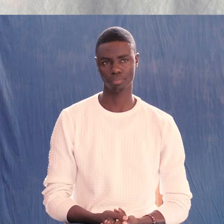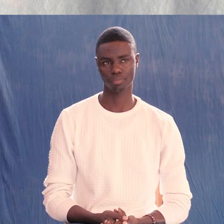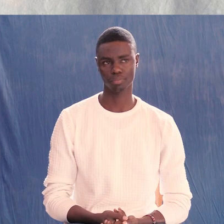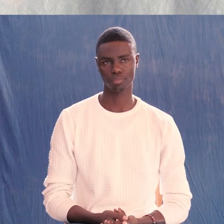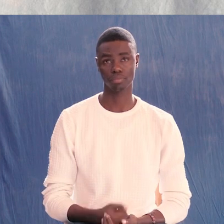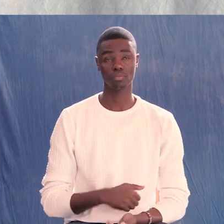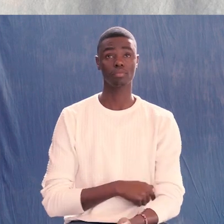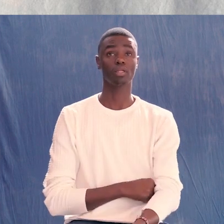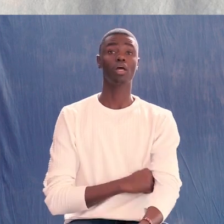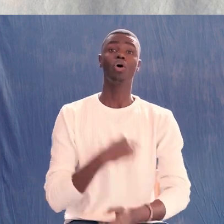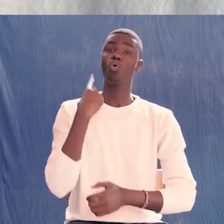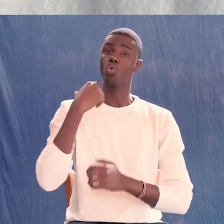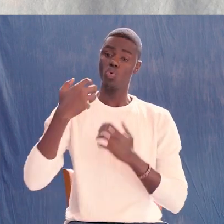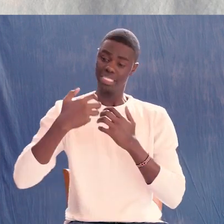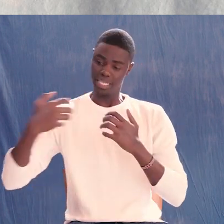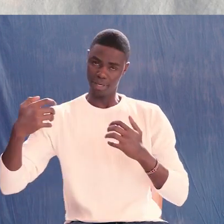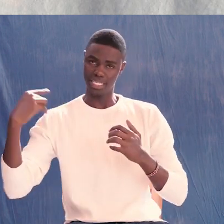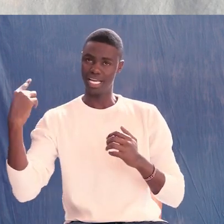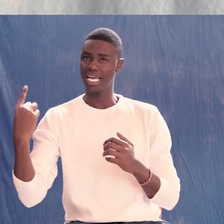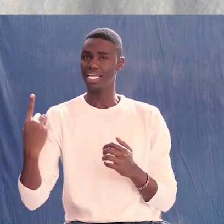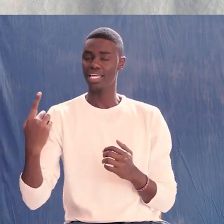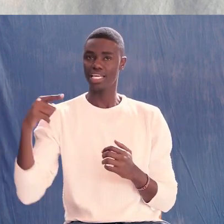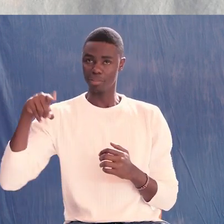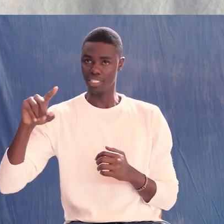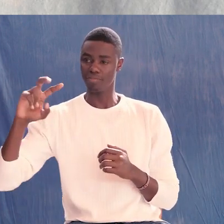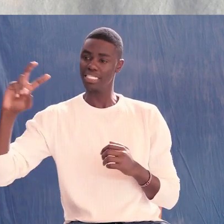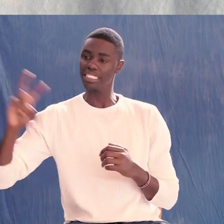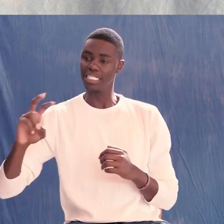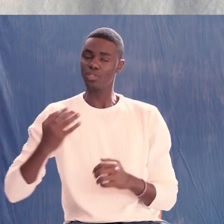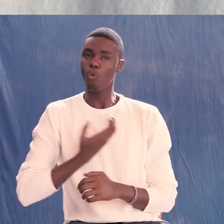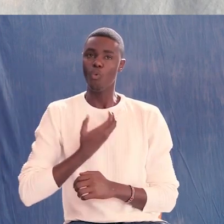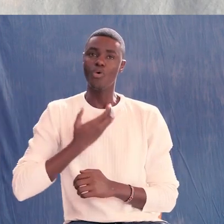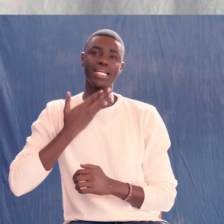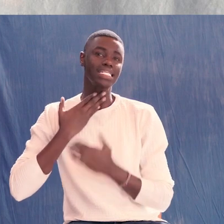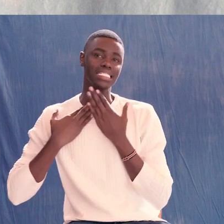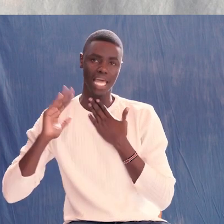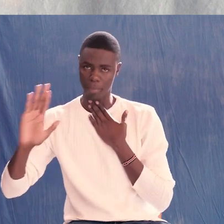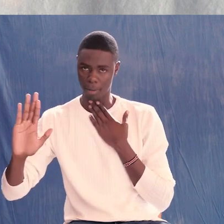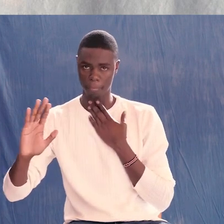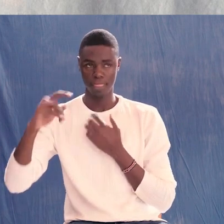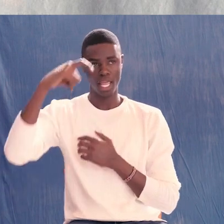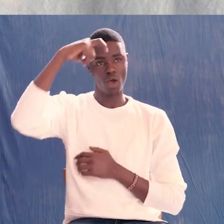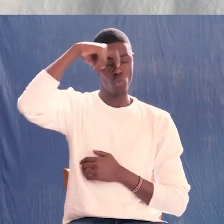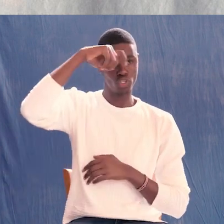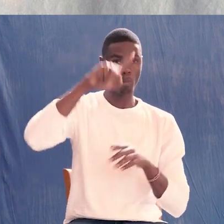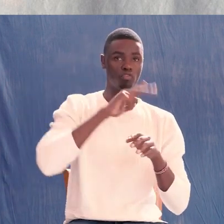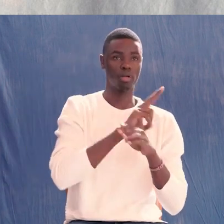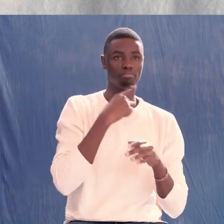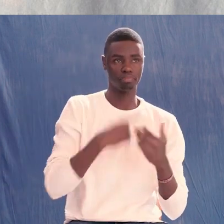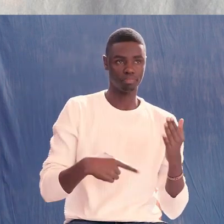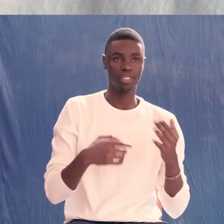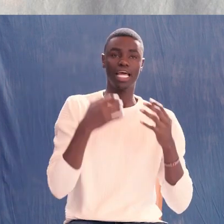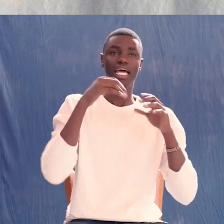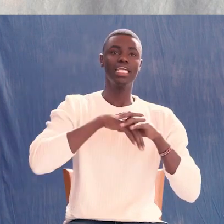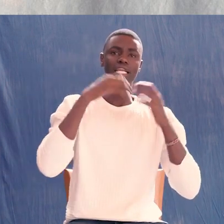it says that he who separates himself seeks his own desire. The wisdom of Proverbs says in the multitude of